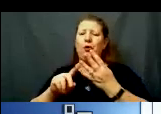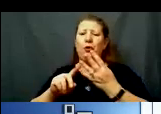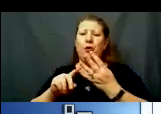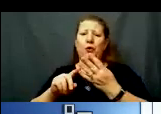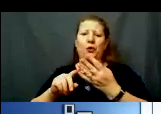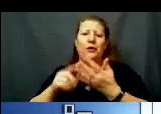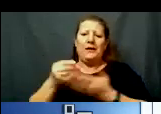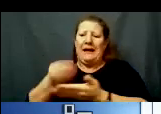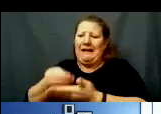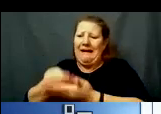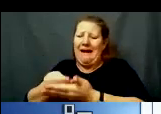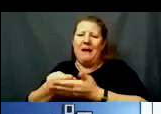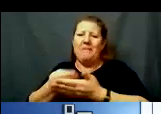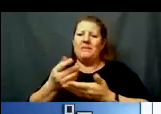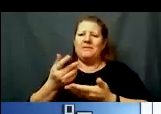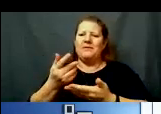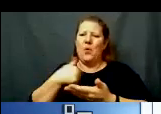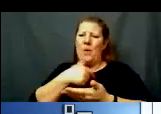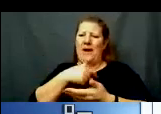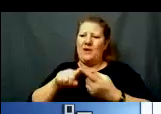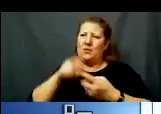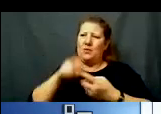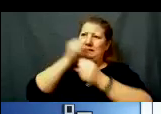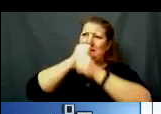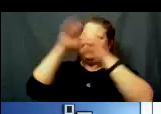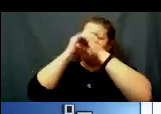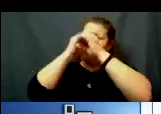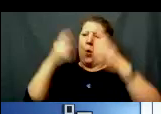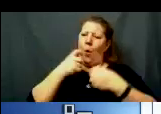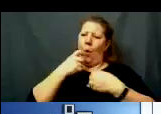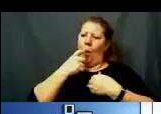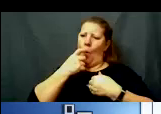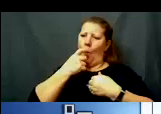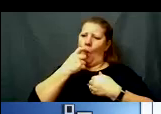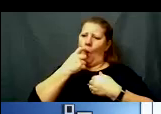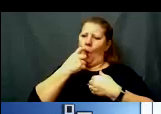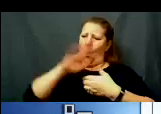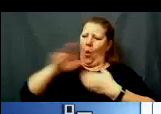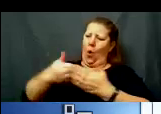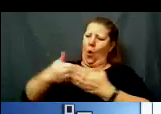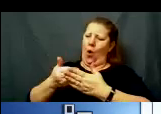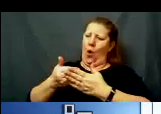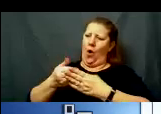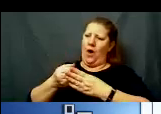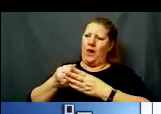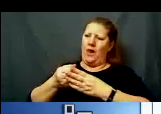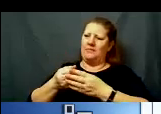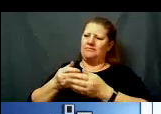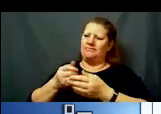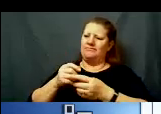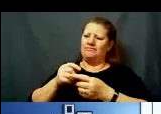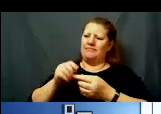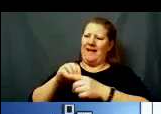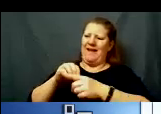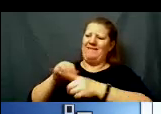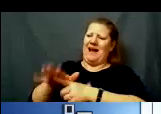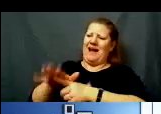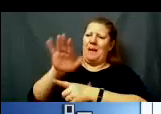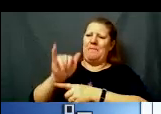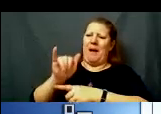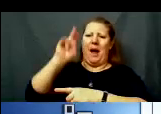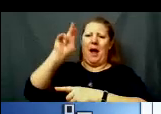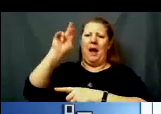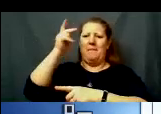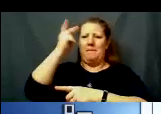beings, who are the other populations on Earth who are disproportionately affected by various political economic decisions? And that allows